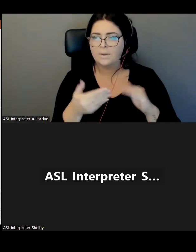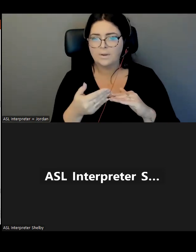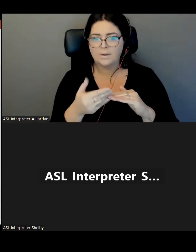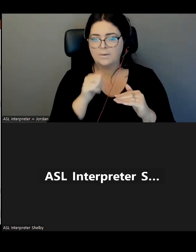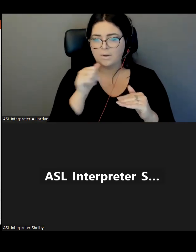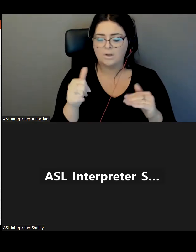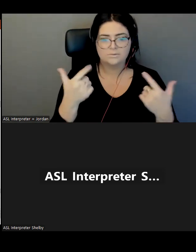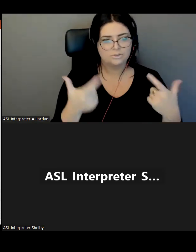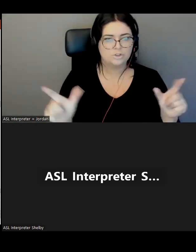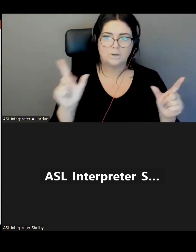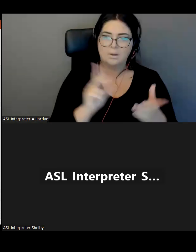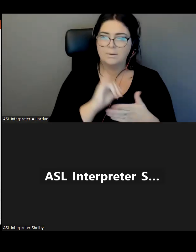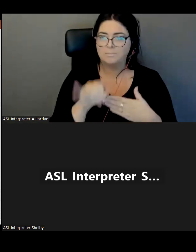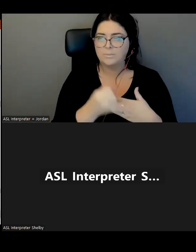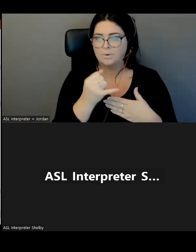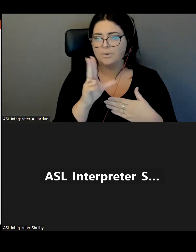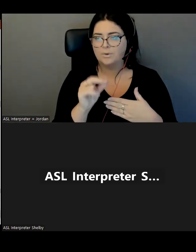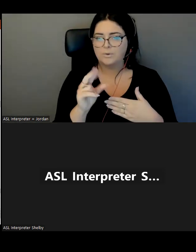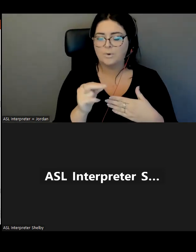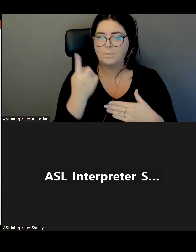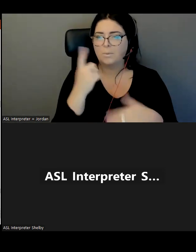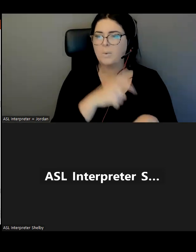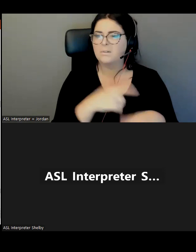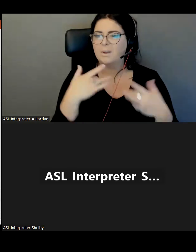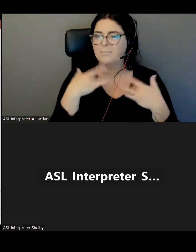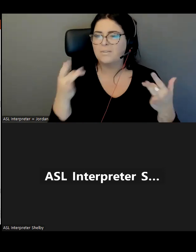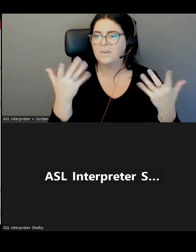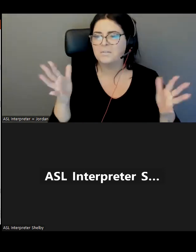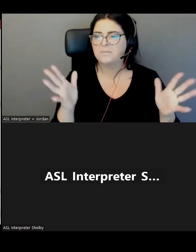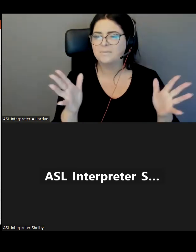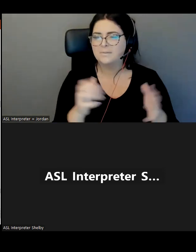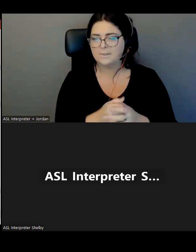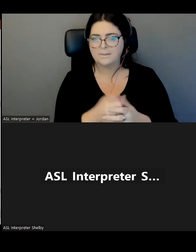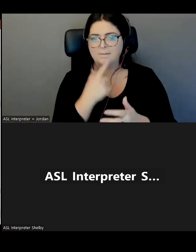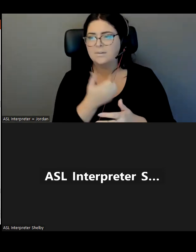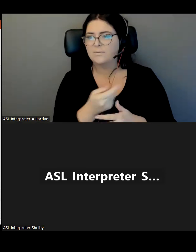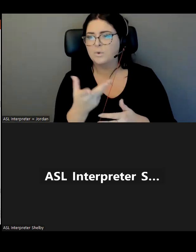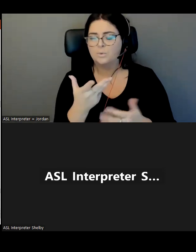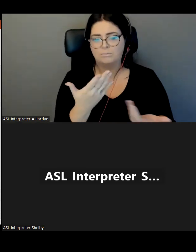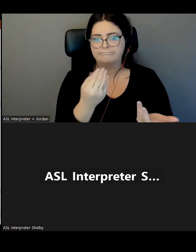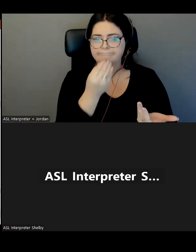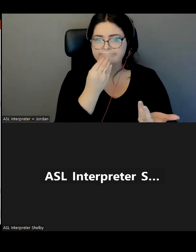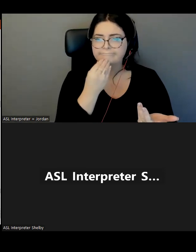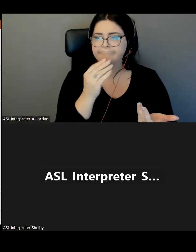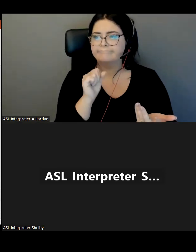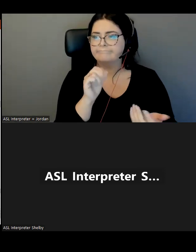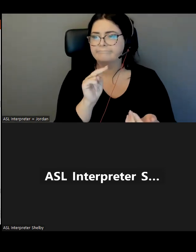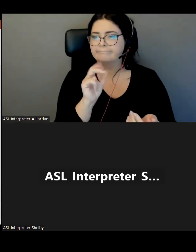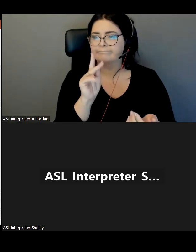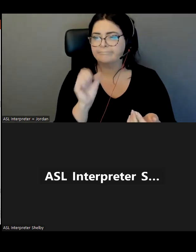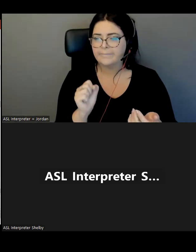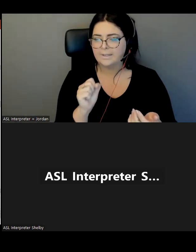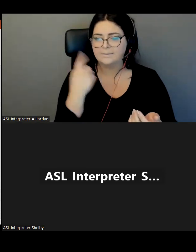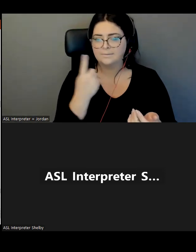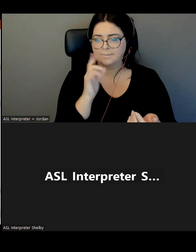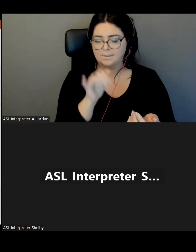not a big project. It might be like a one-time event and you just need a few healthy snacks or something like